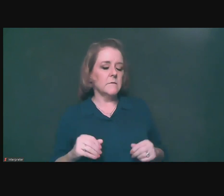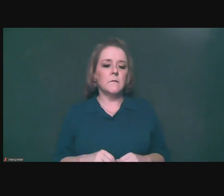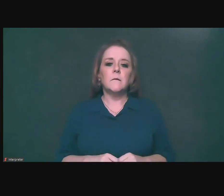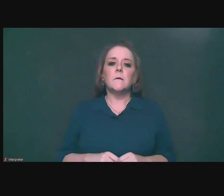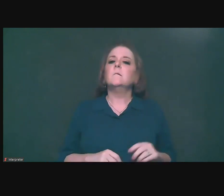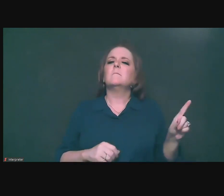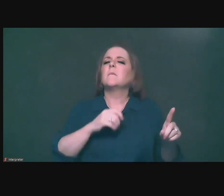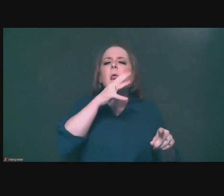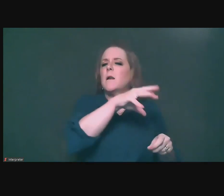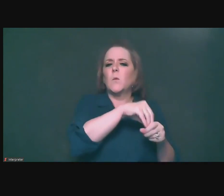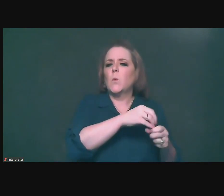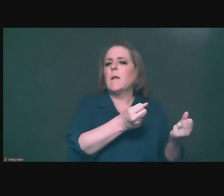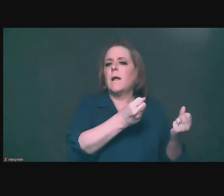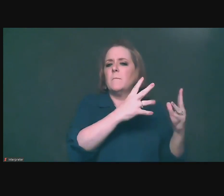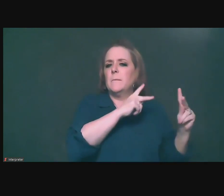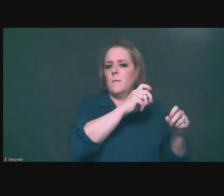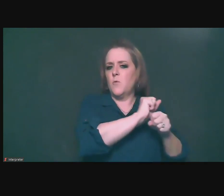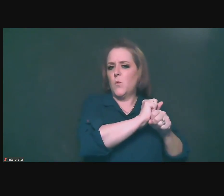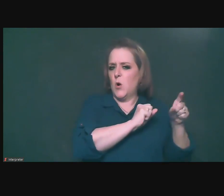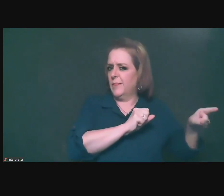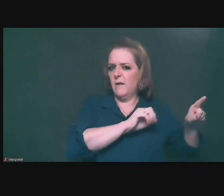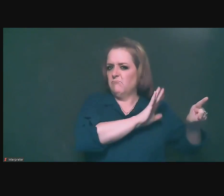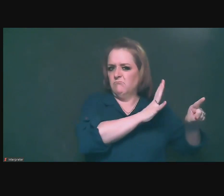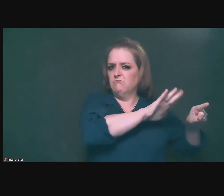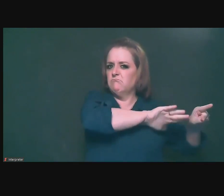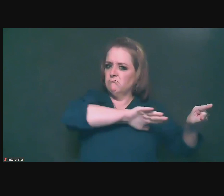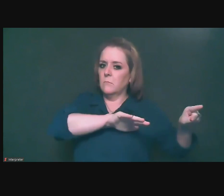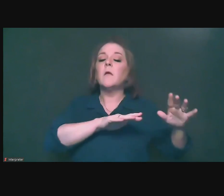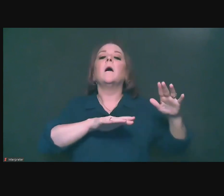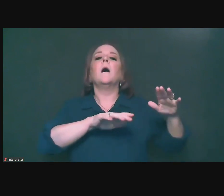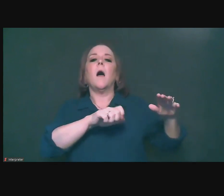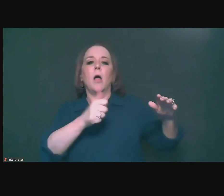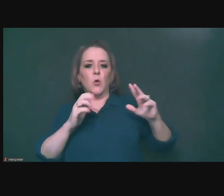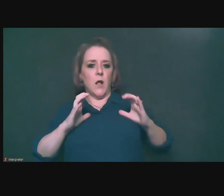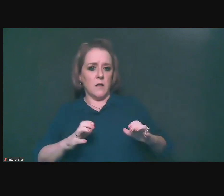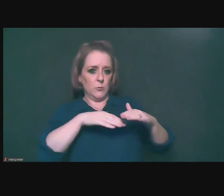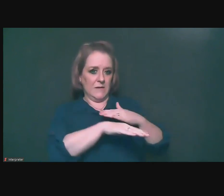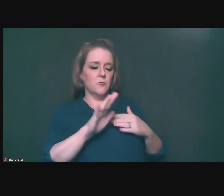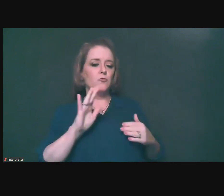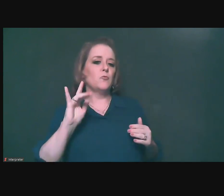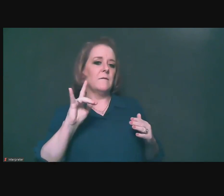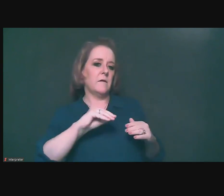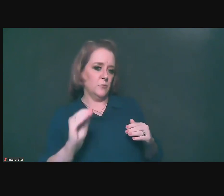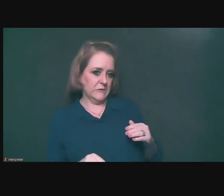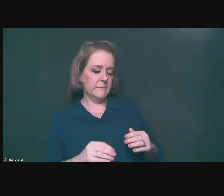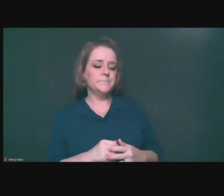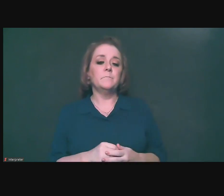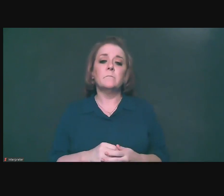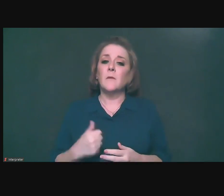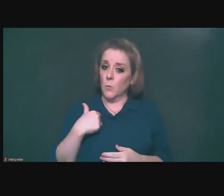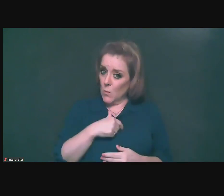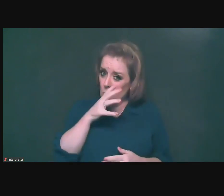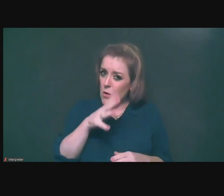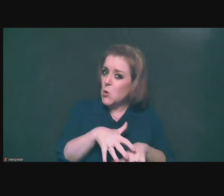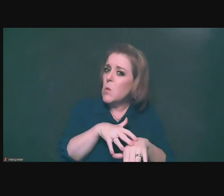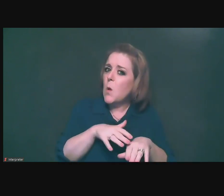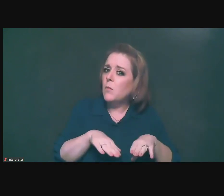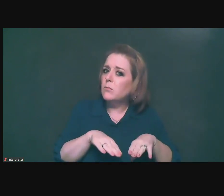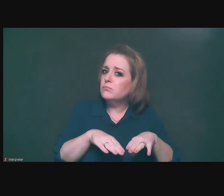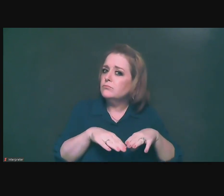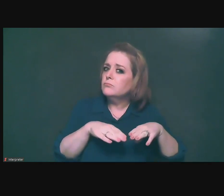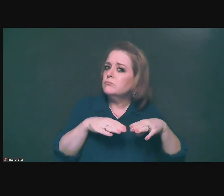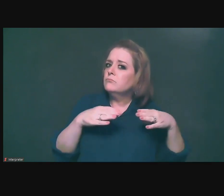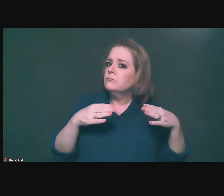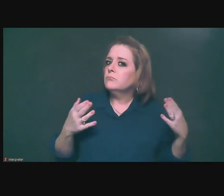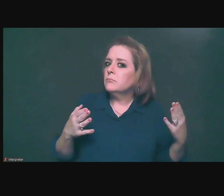excluding the employees. So we're going to open this up slowly, but we want people to get back to work. Absolutely, I want people